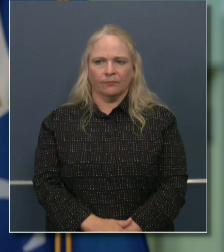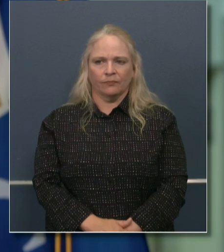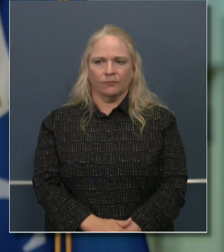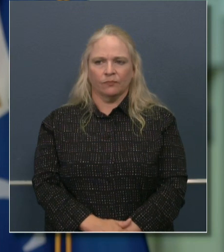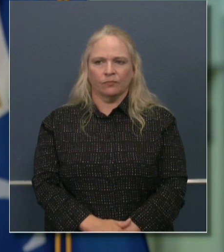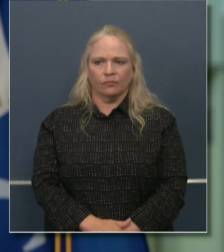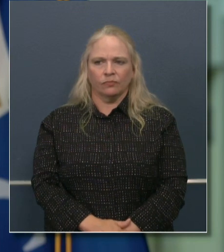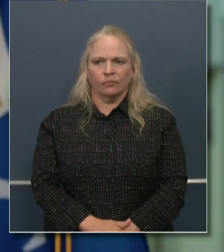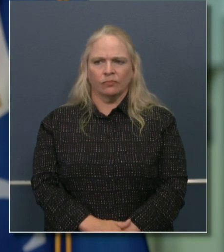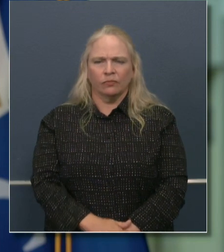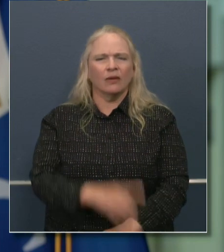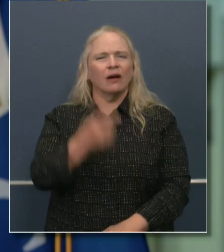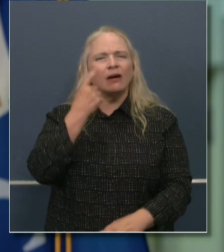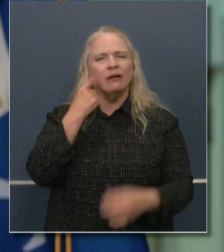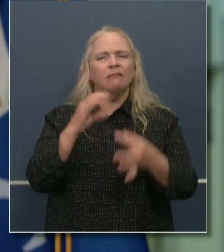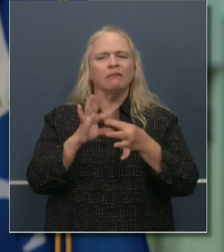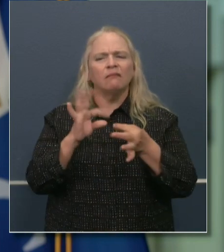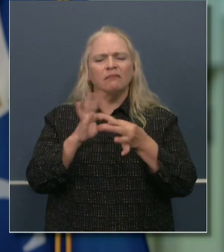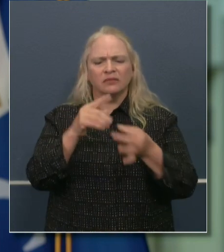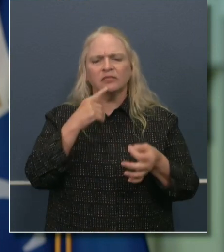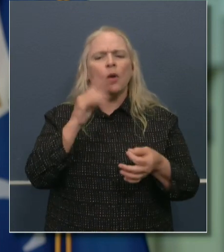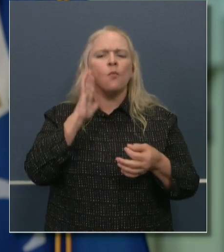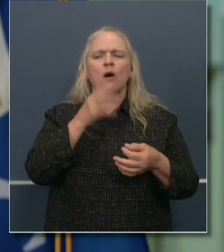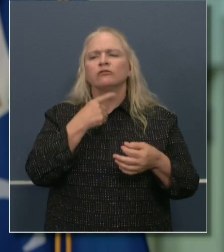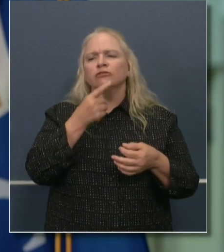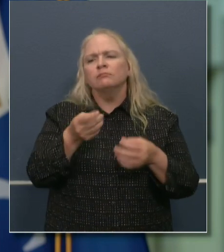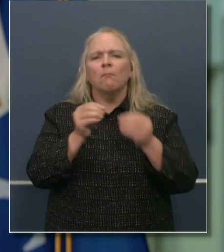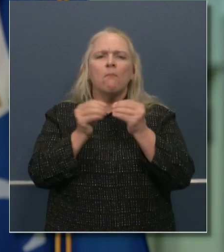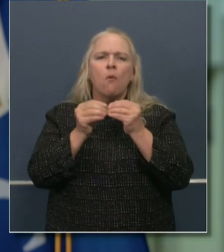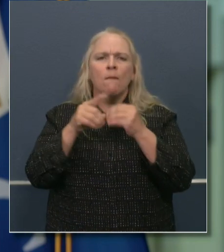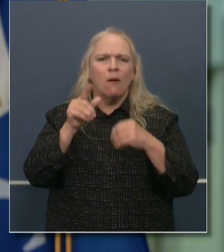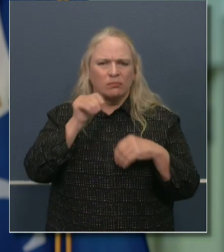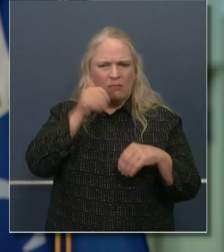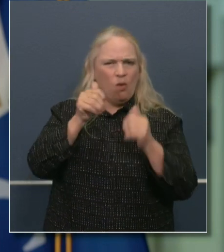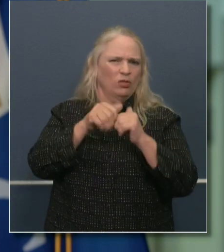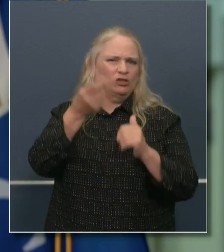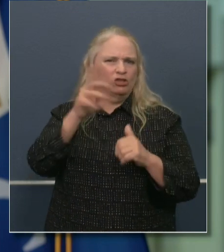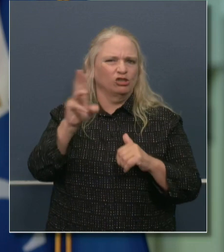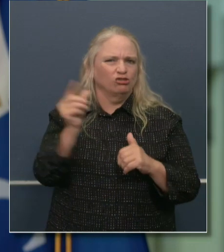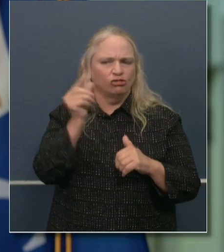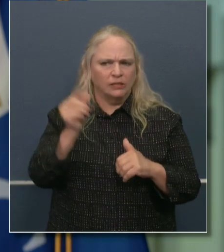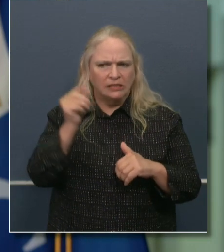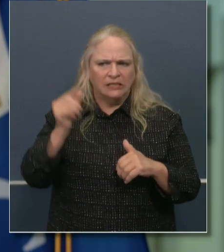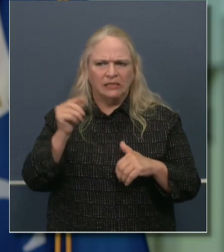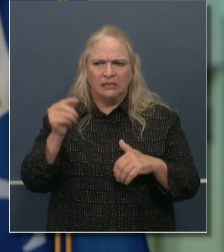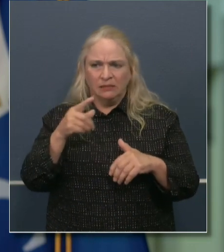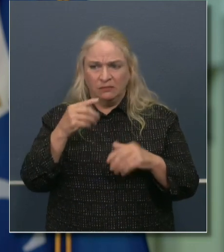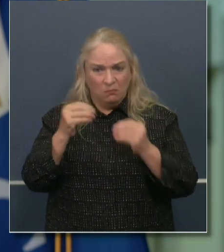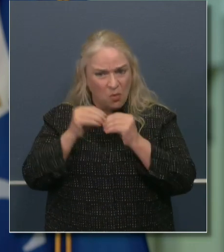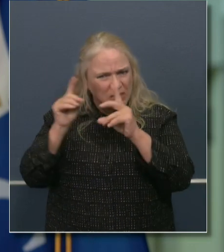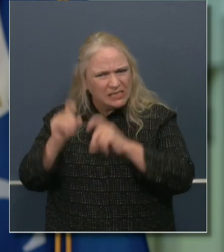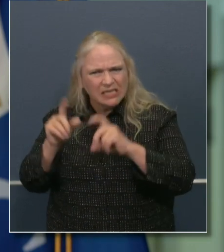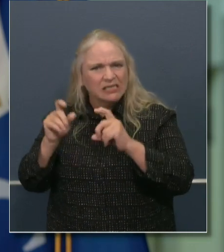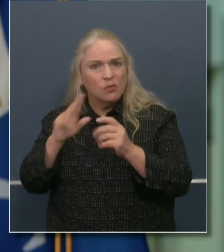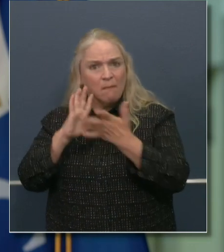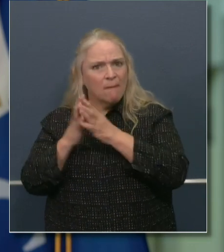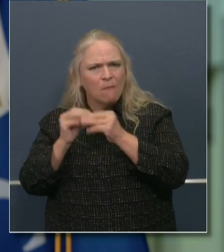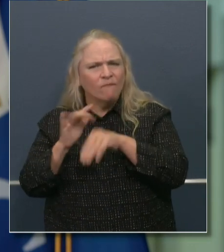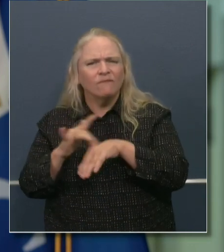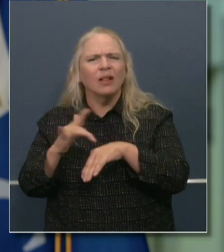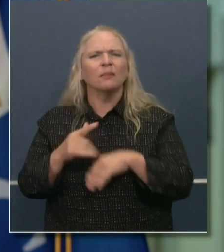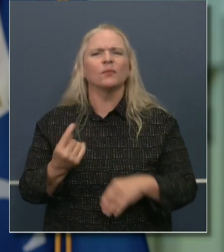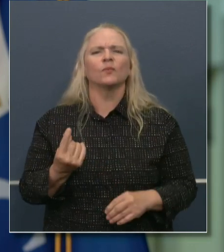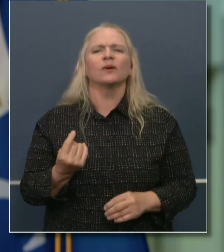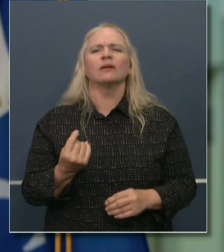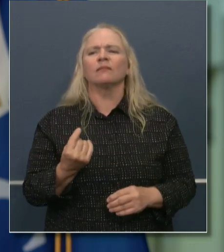Galley, but could you address the issue of just testing availability? We're starting to see just a harder situation for people